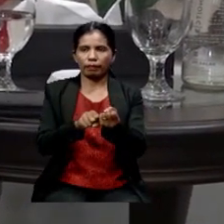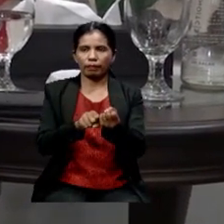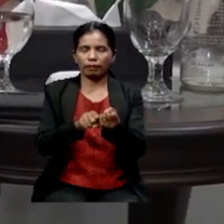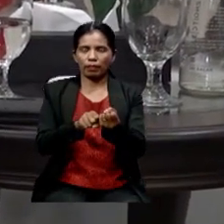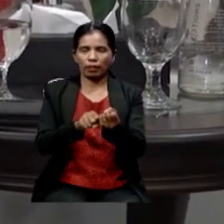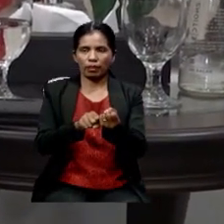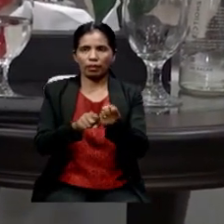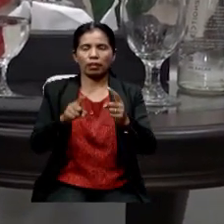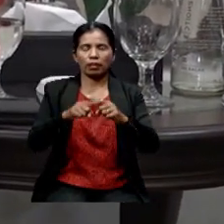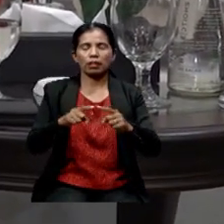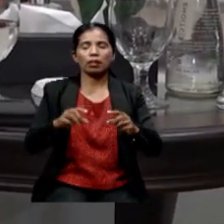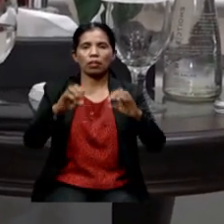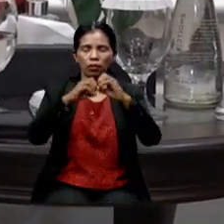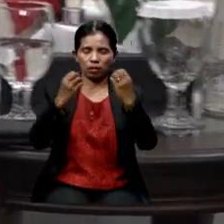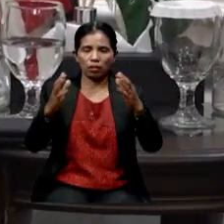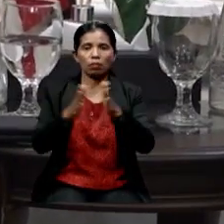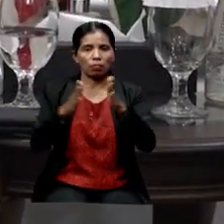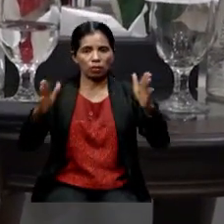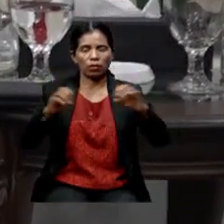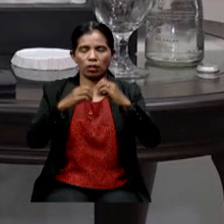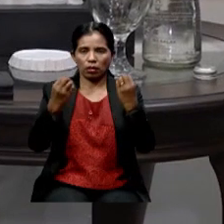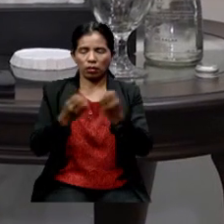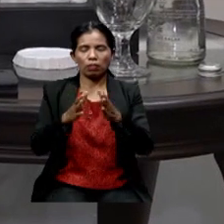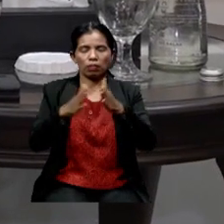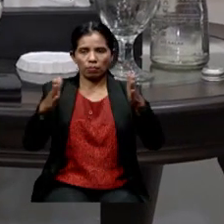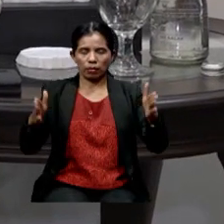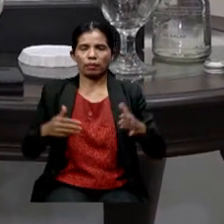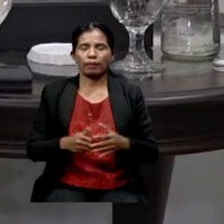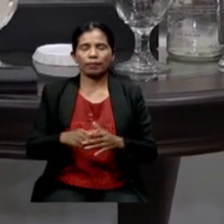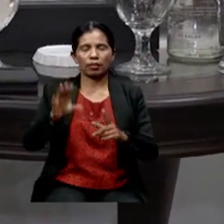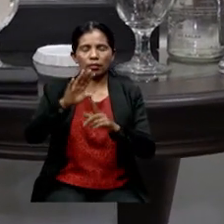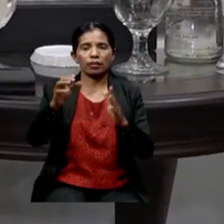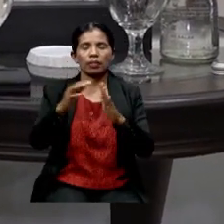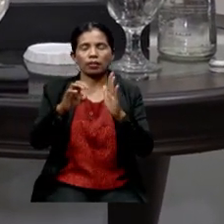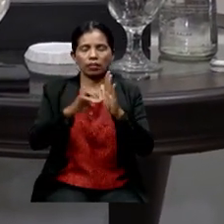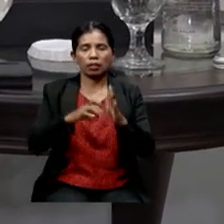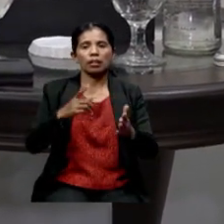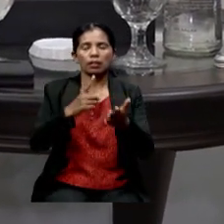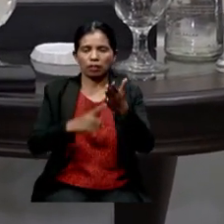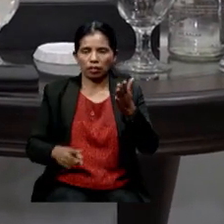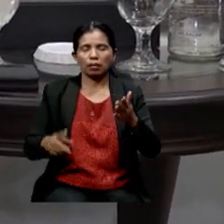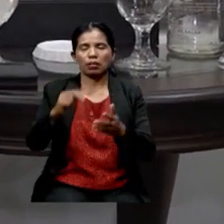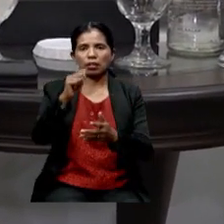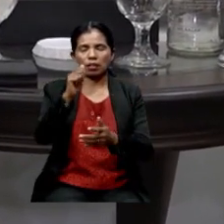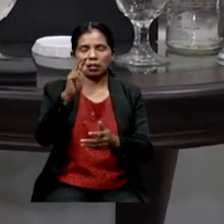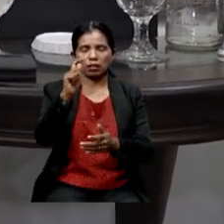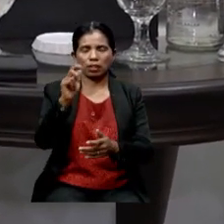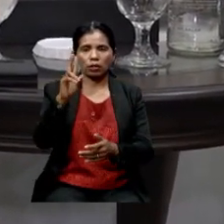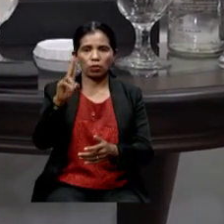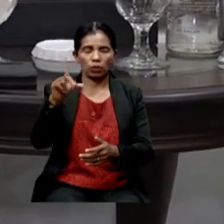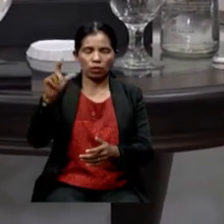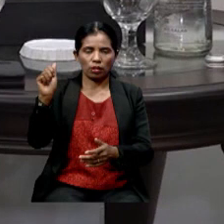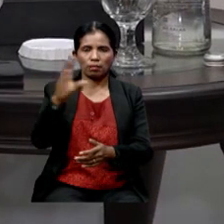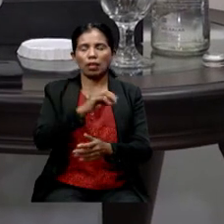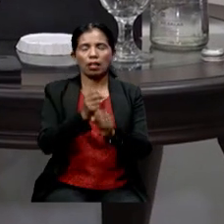these two great organizations for the Nobel Peace Prize. Chef Estado admira tebes basaida mak Nahdlatul Ulama ho Muhammadiyah